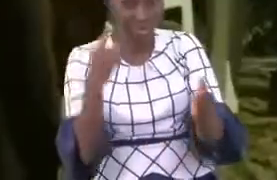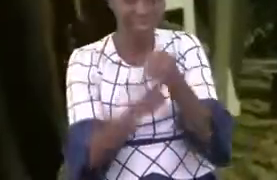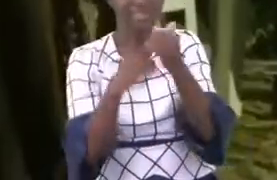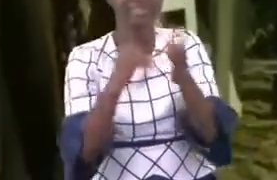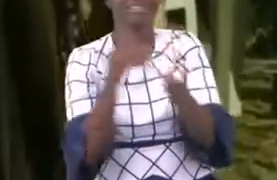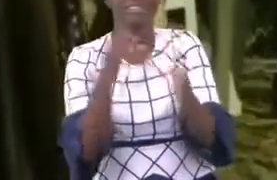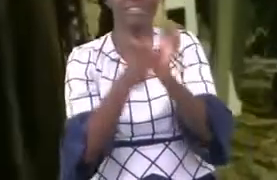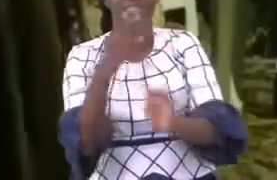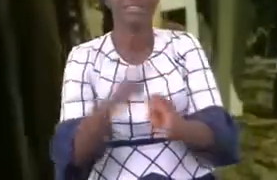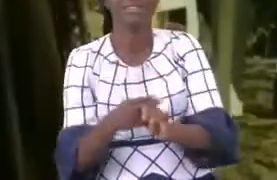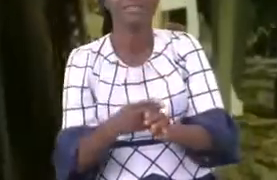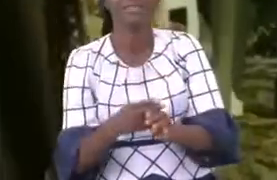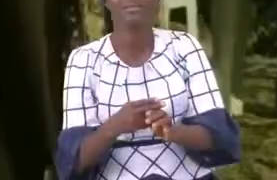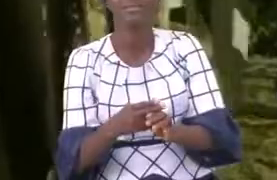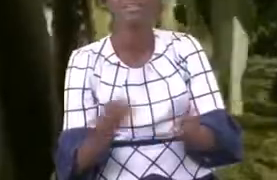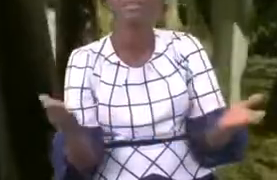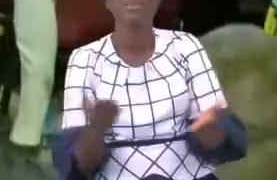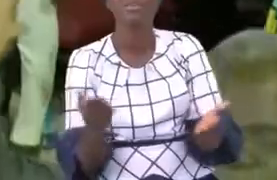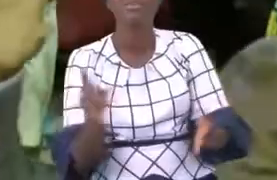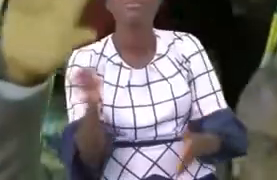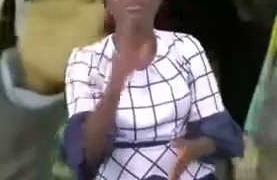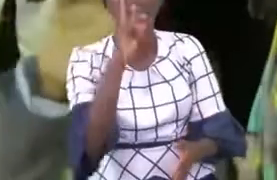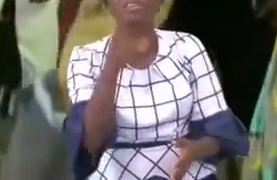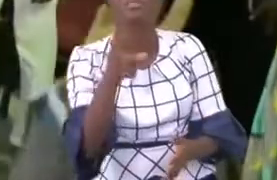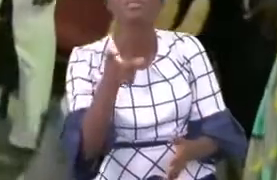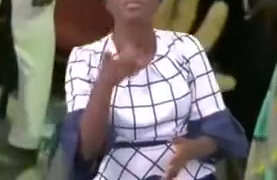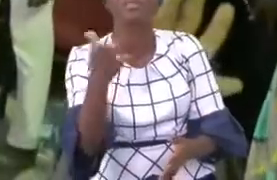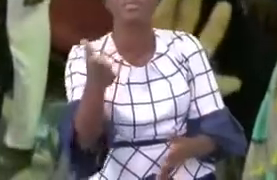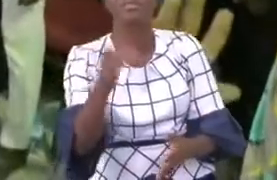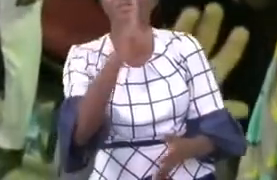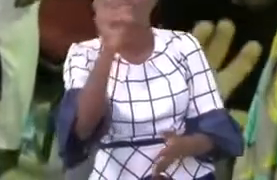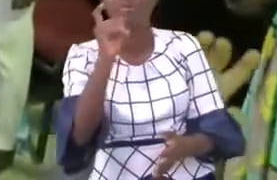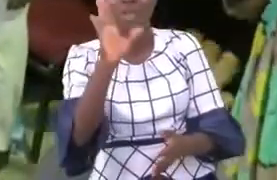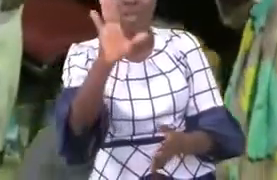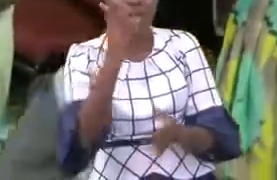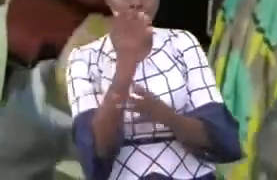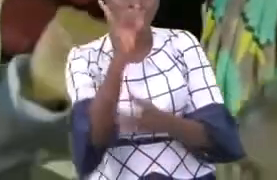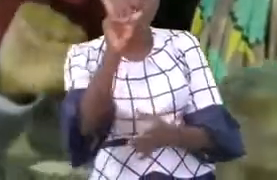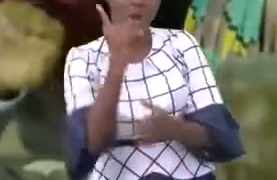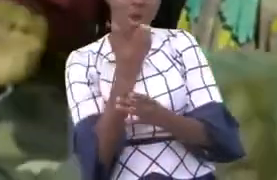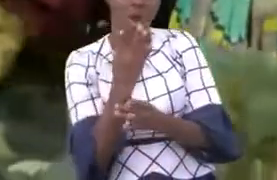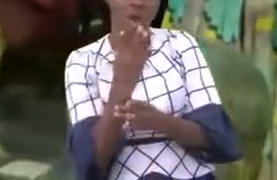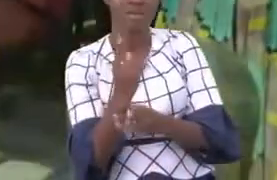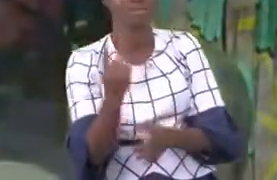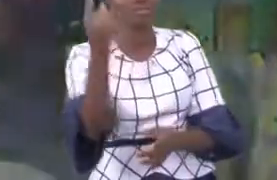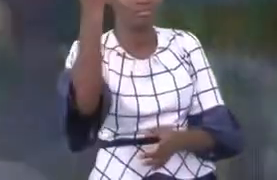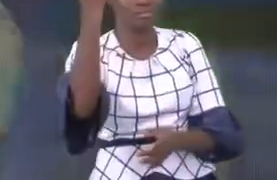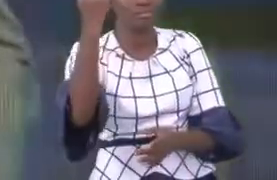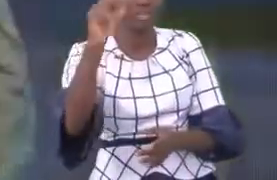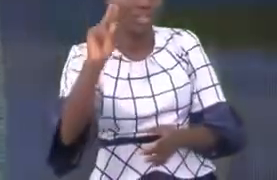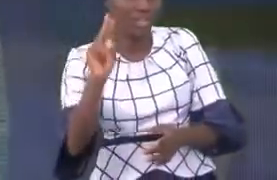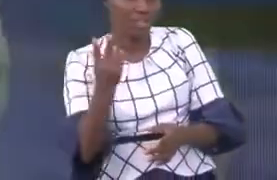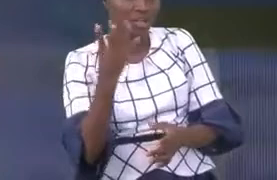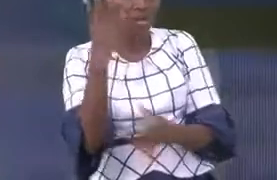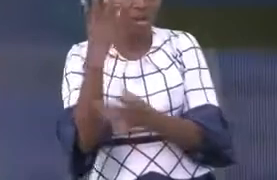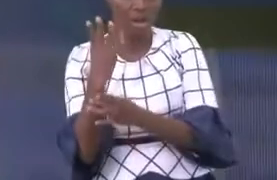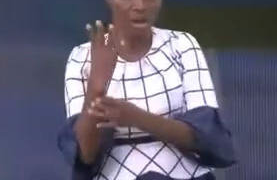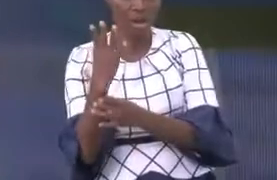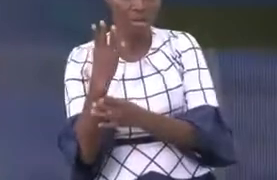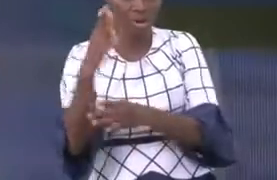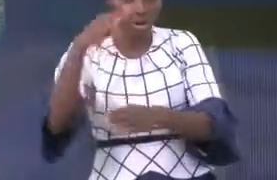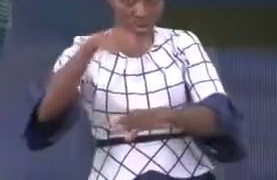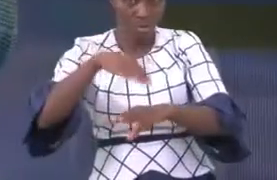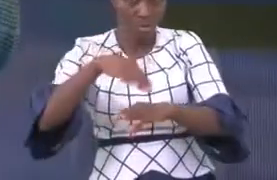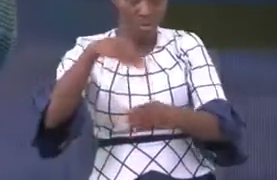one hand, and then the other hand you lay where you have the problem. And then we'll pray.